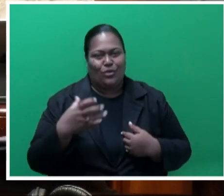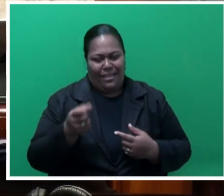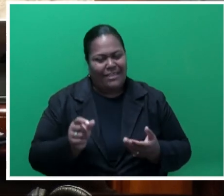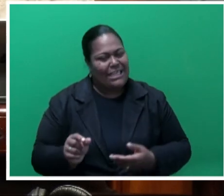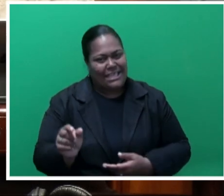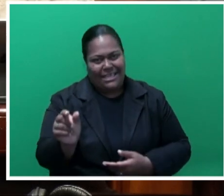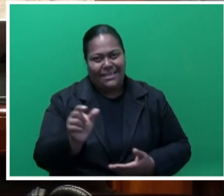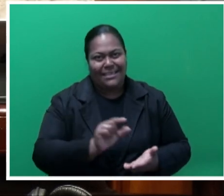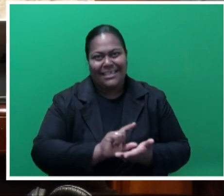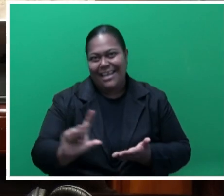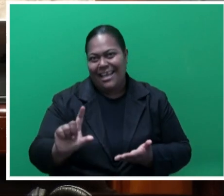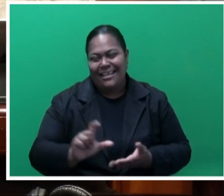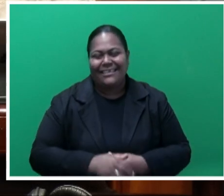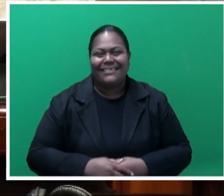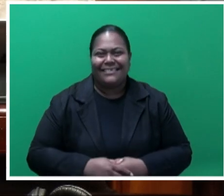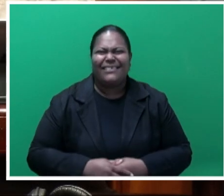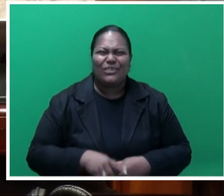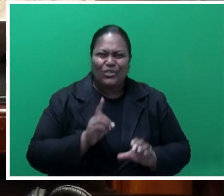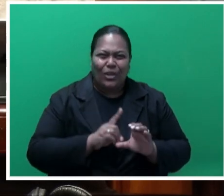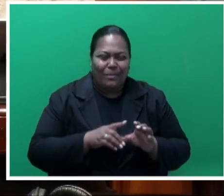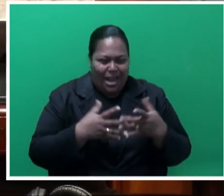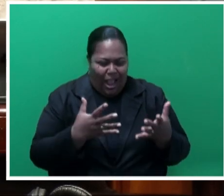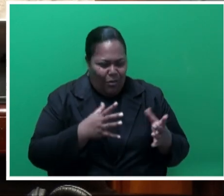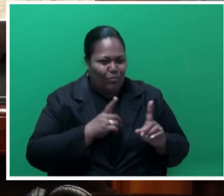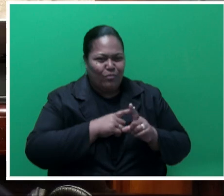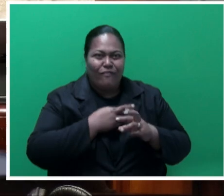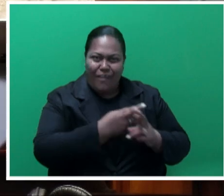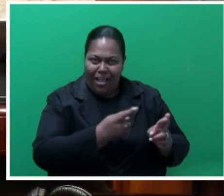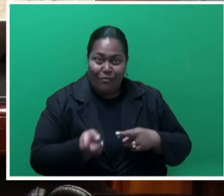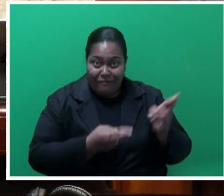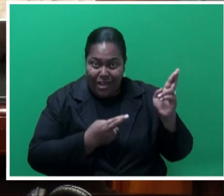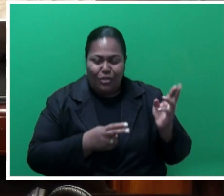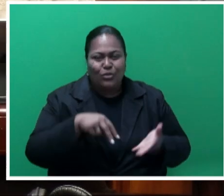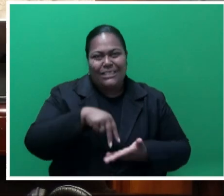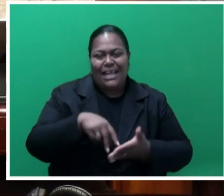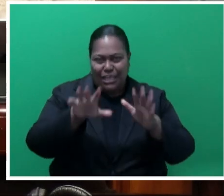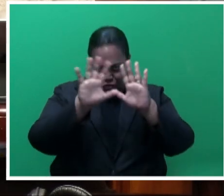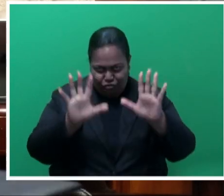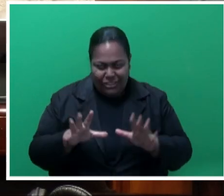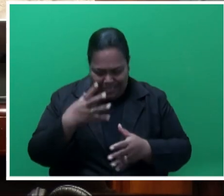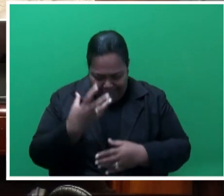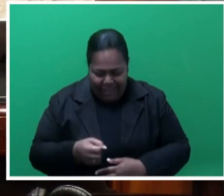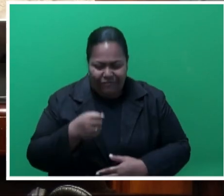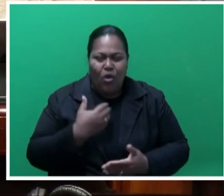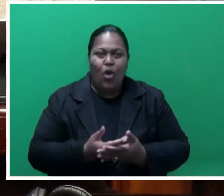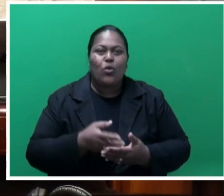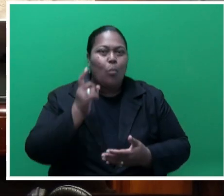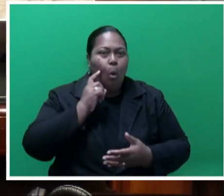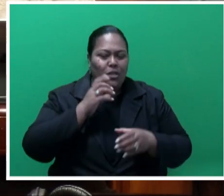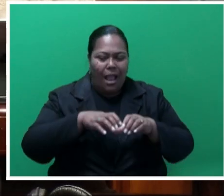and executable document on how to deal with standing trees that exist on water catchment